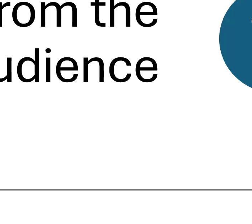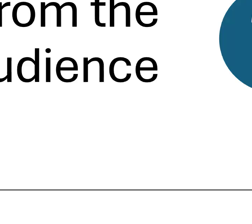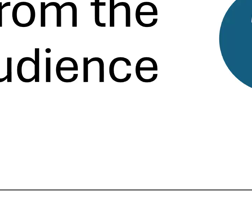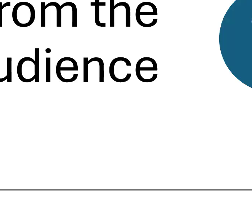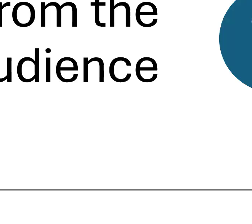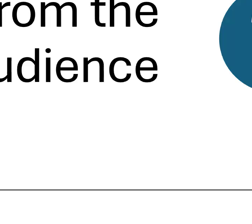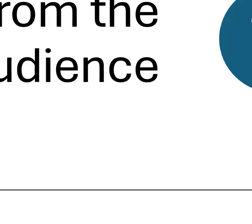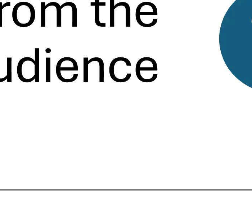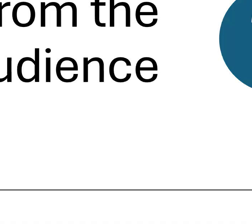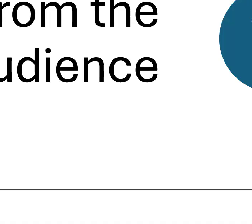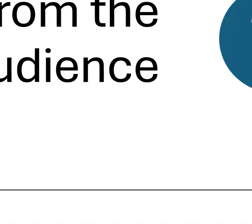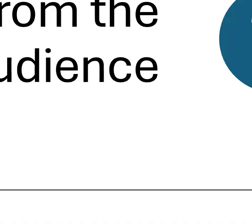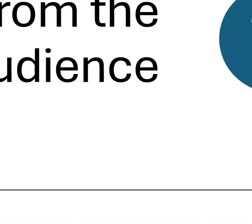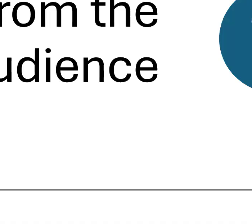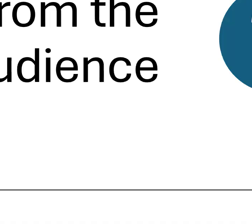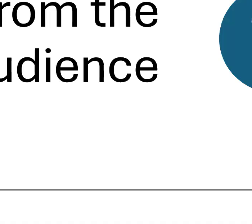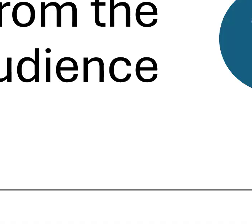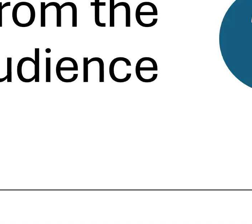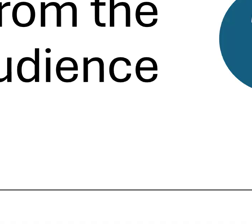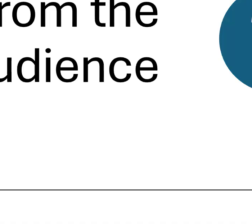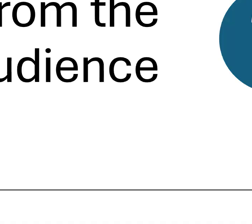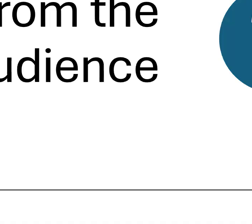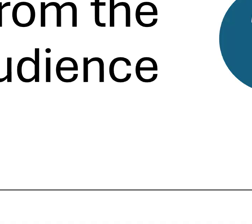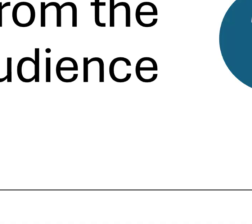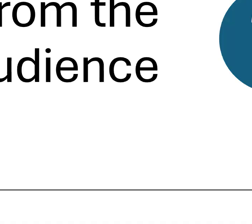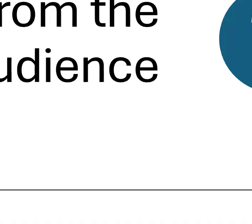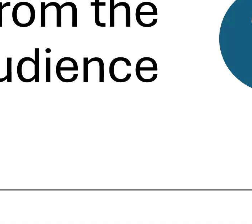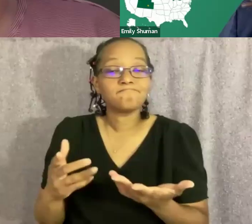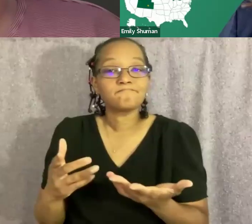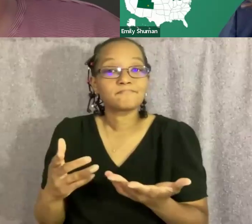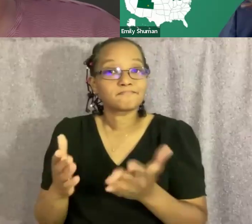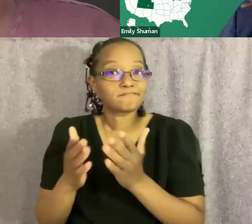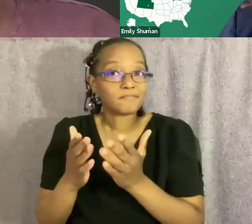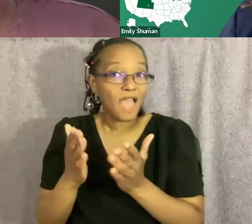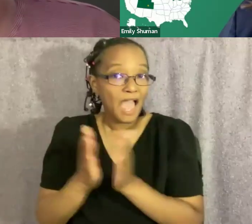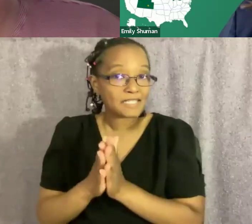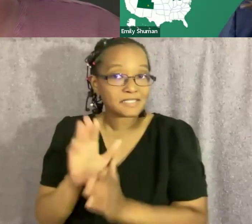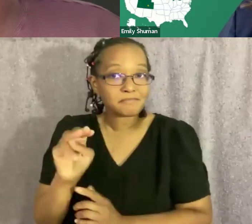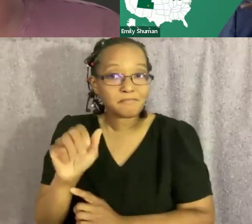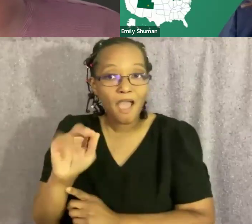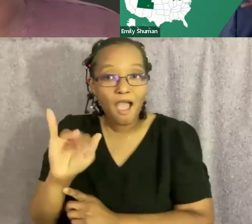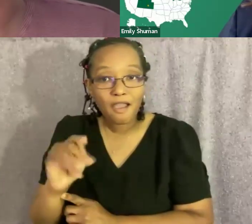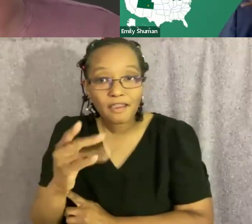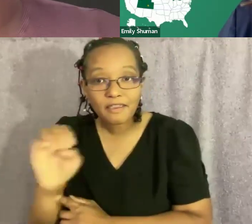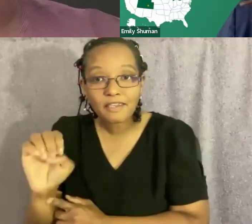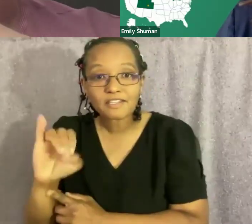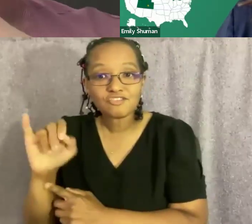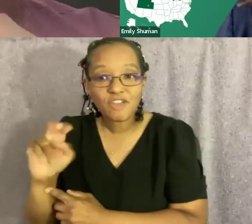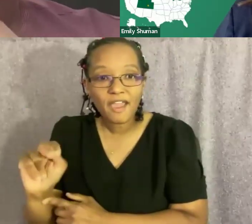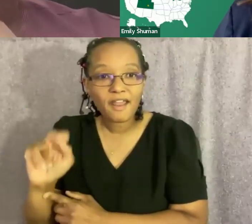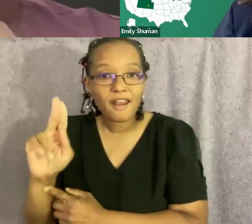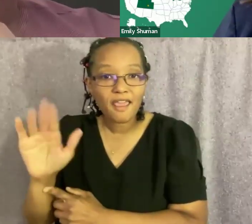going to turn it over to you to ask the questions, and we'll have Maggie, Jan, and Nancy jump in to